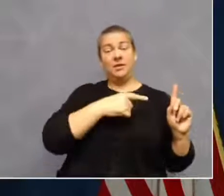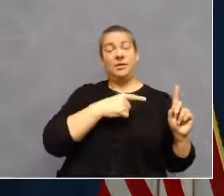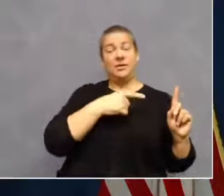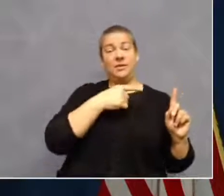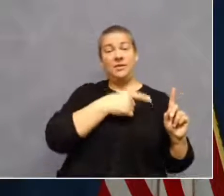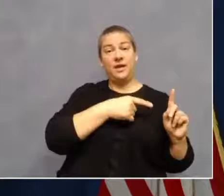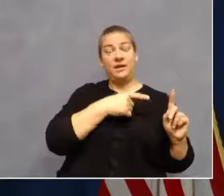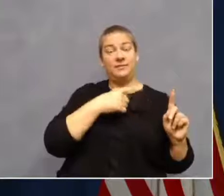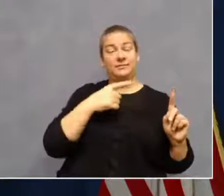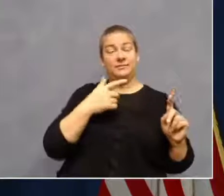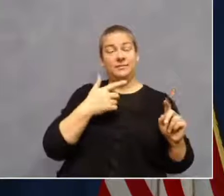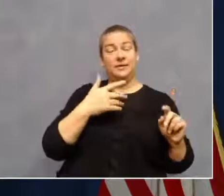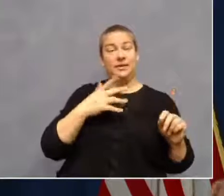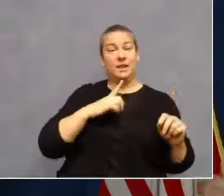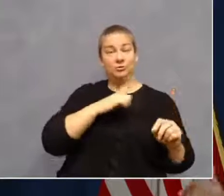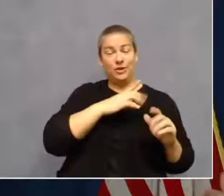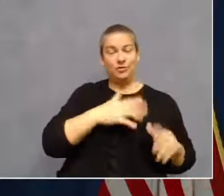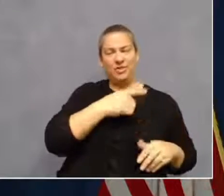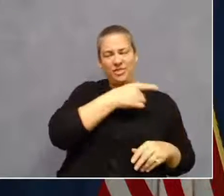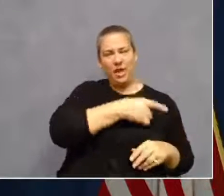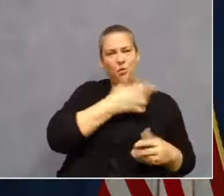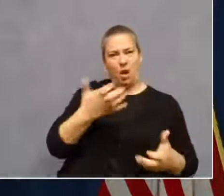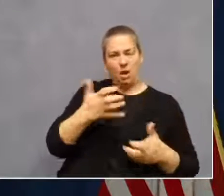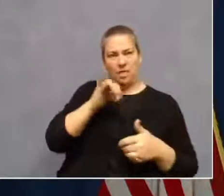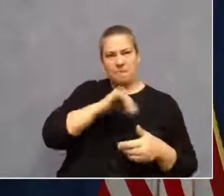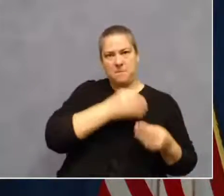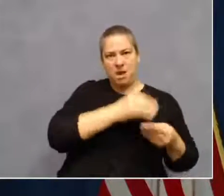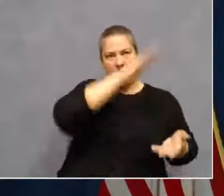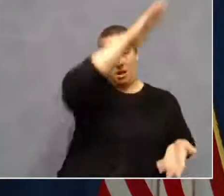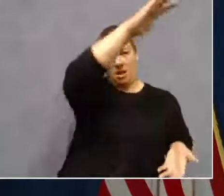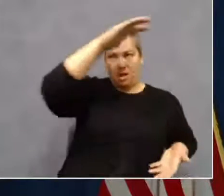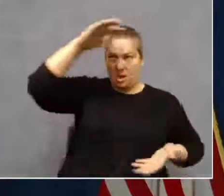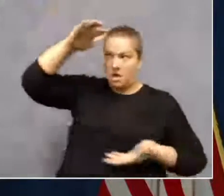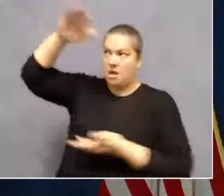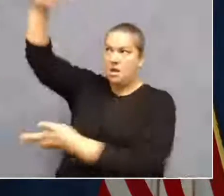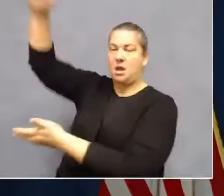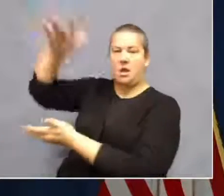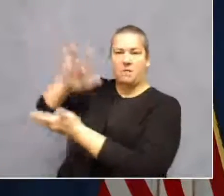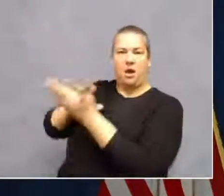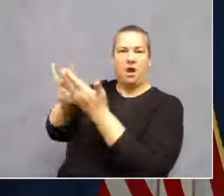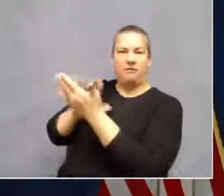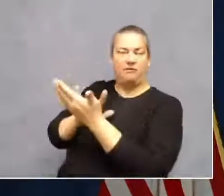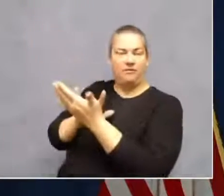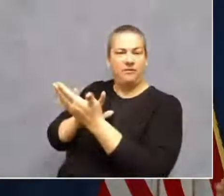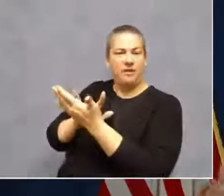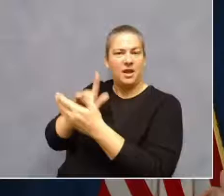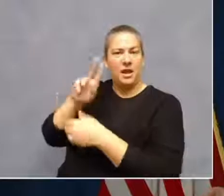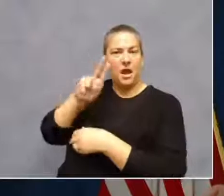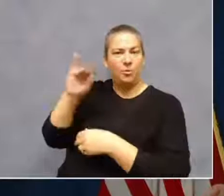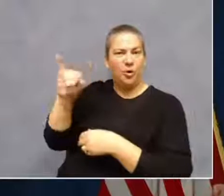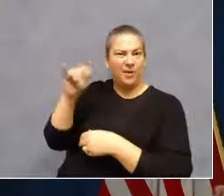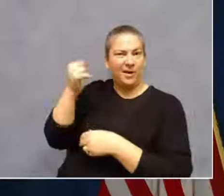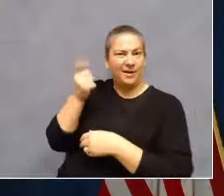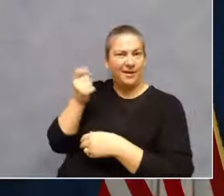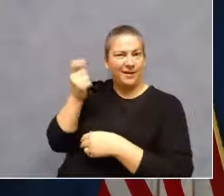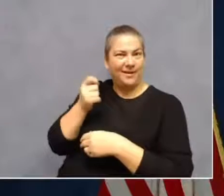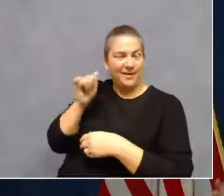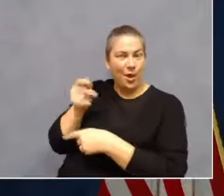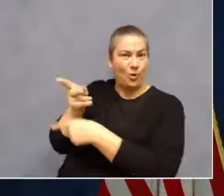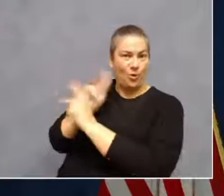the balancing decisions we make as we finalize, and I hope it's by the end of next week we'll finalize at